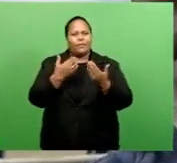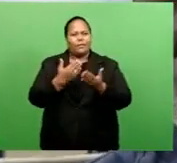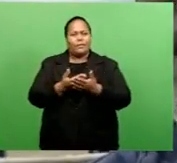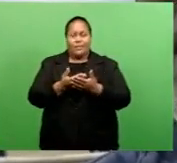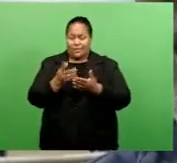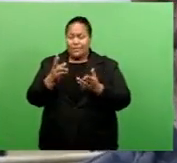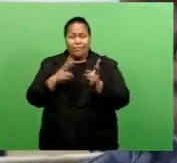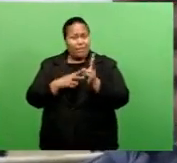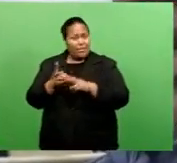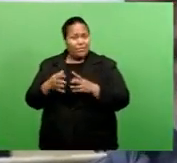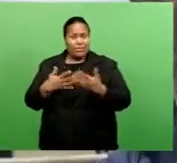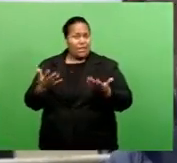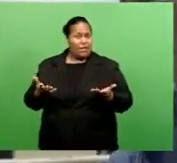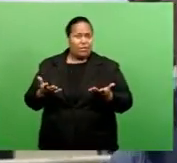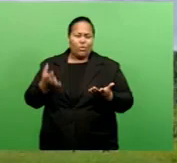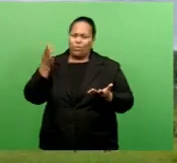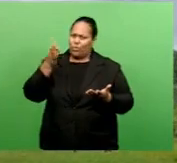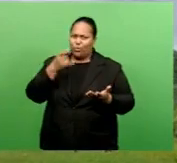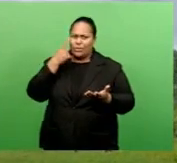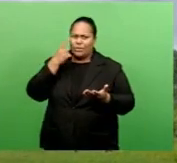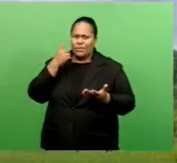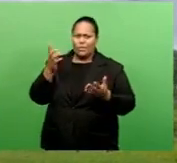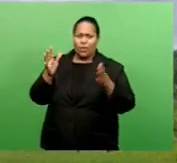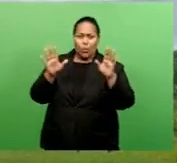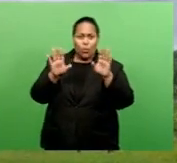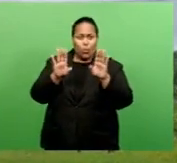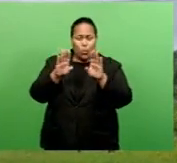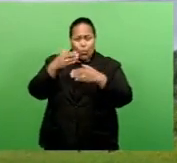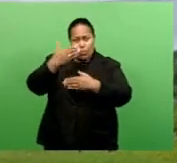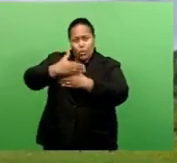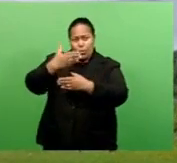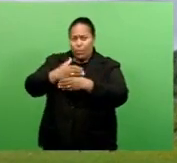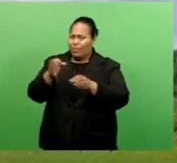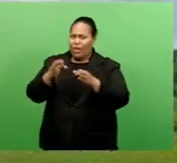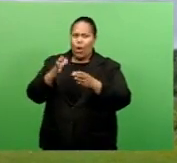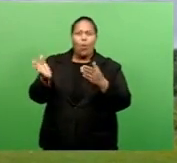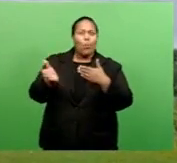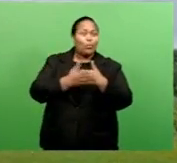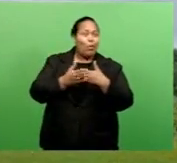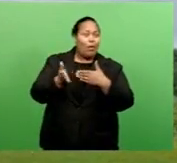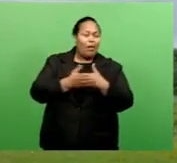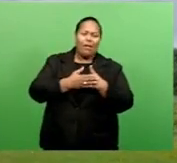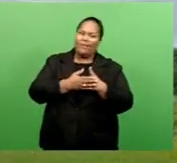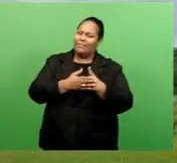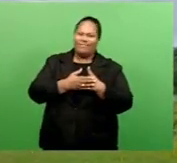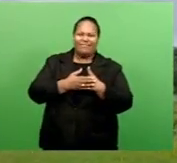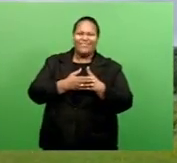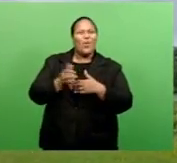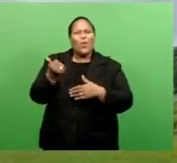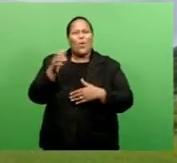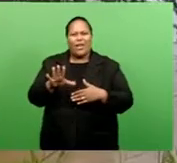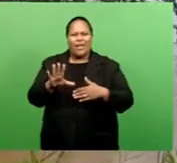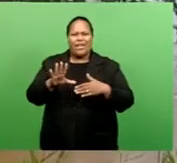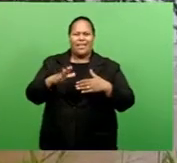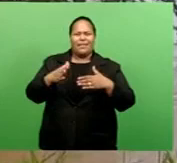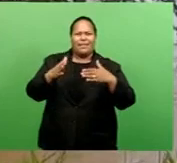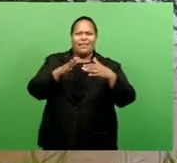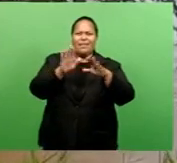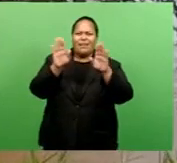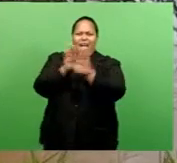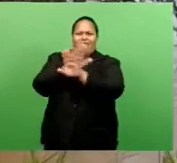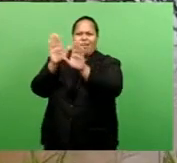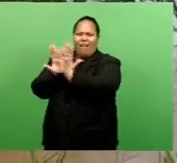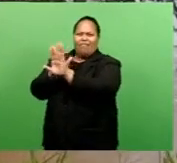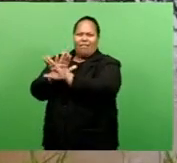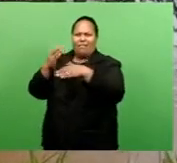any windows and doors because we have already put corrugated iron. The